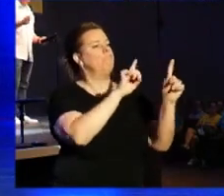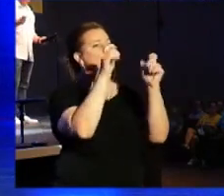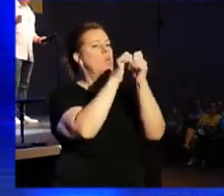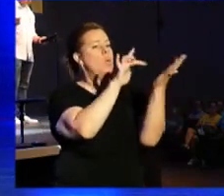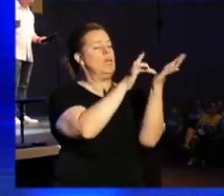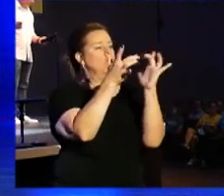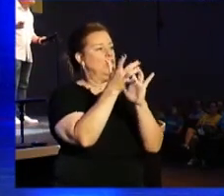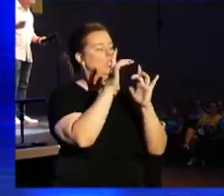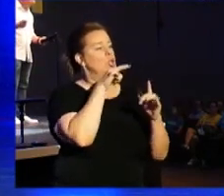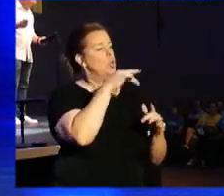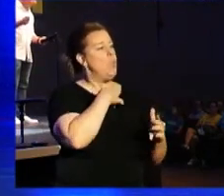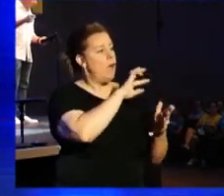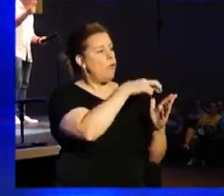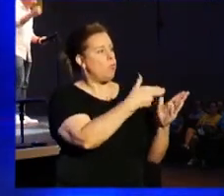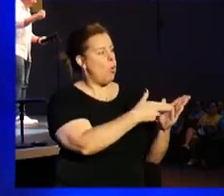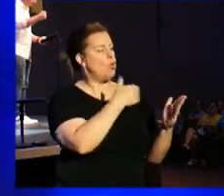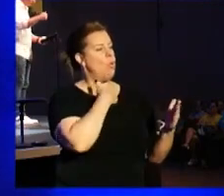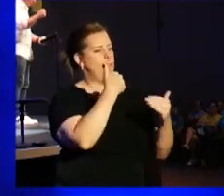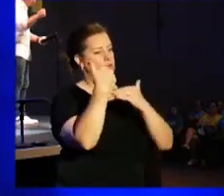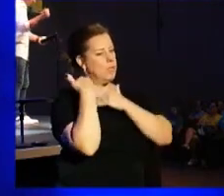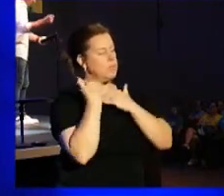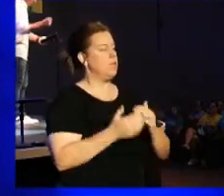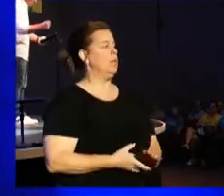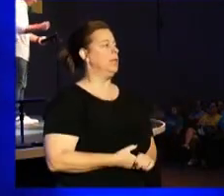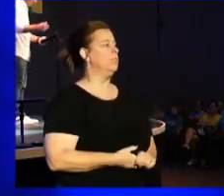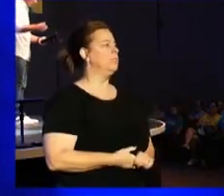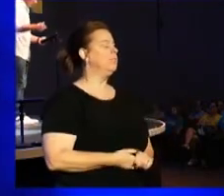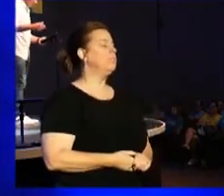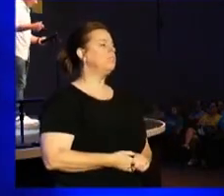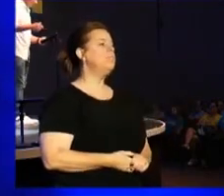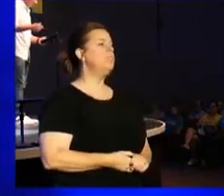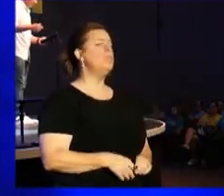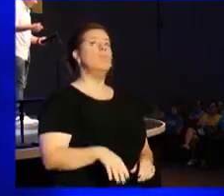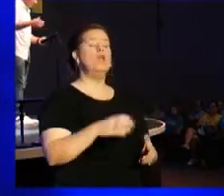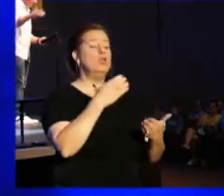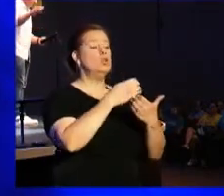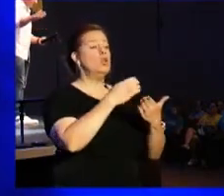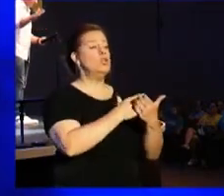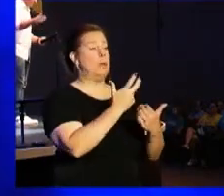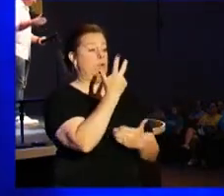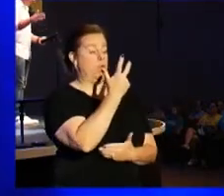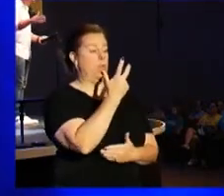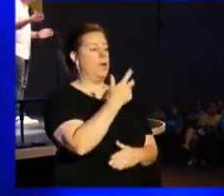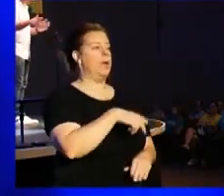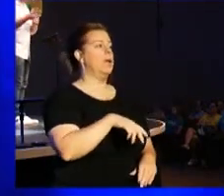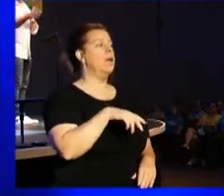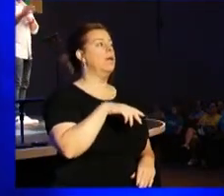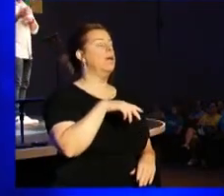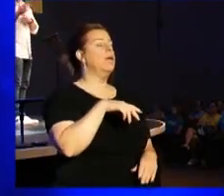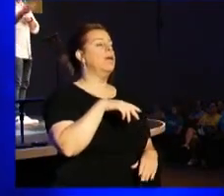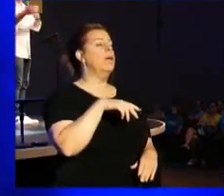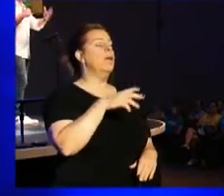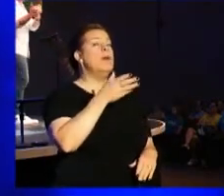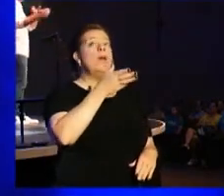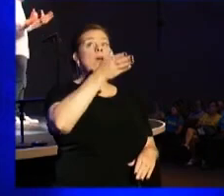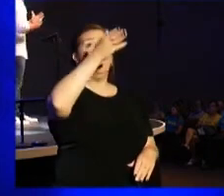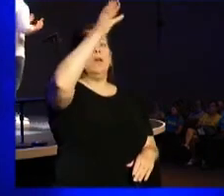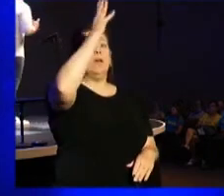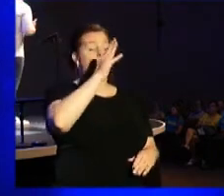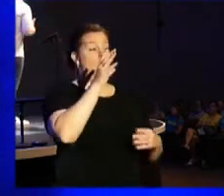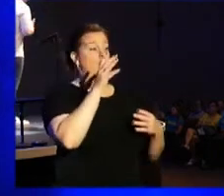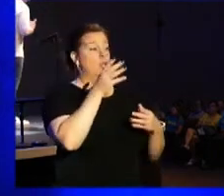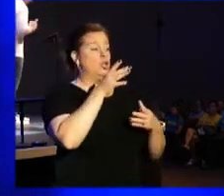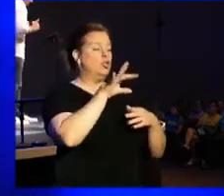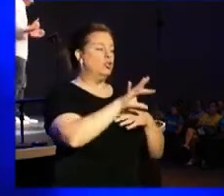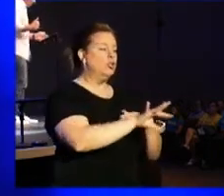the same thing is true of kindness. Look what Paul wrote to the Colossians in chapter 3. Therefore, as God's chosen people, you and I